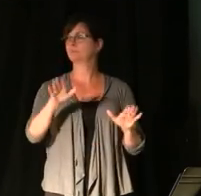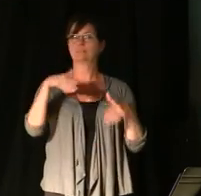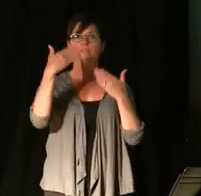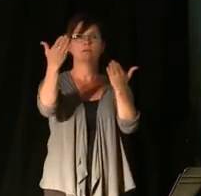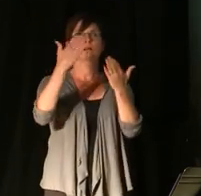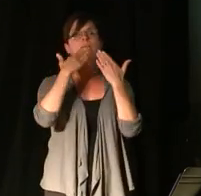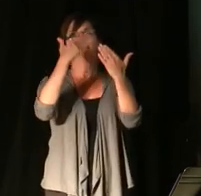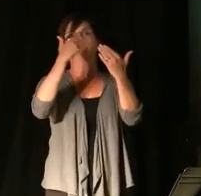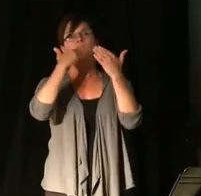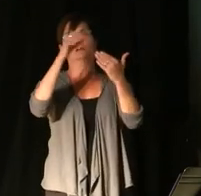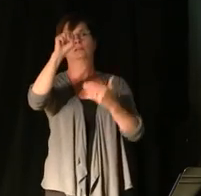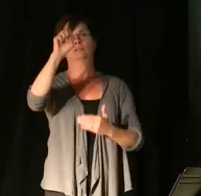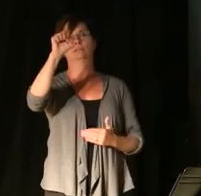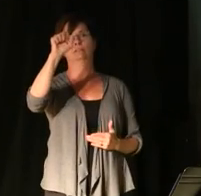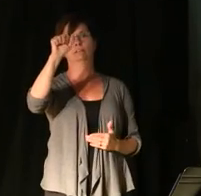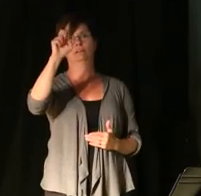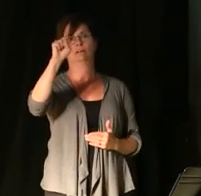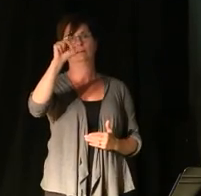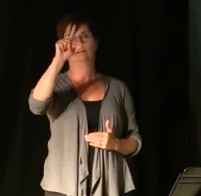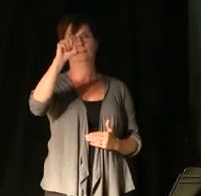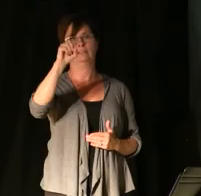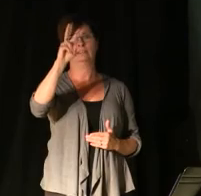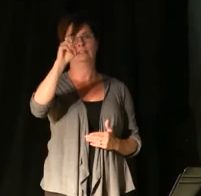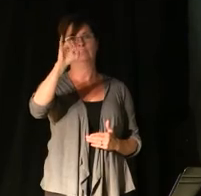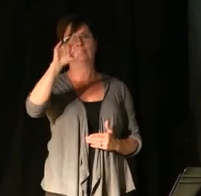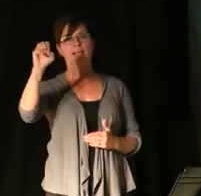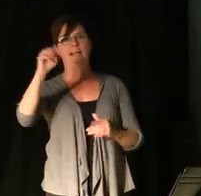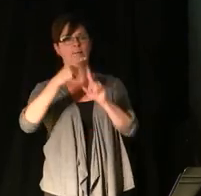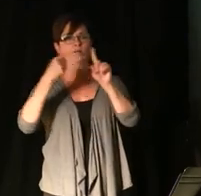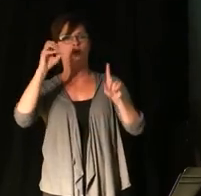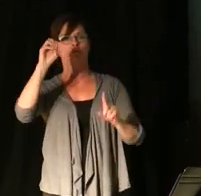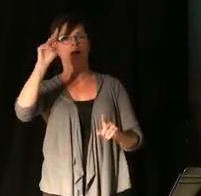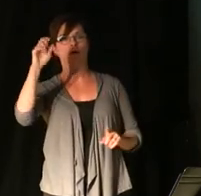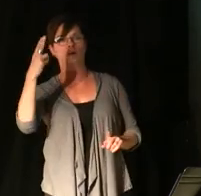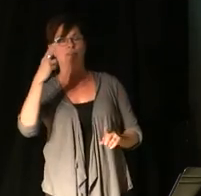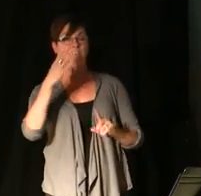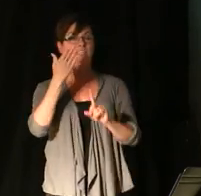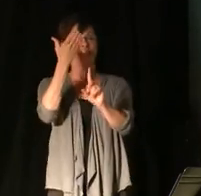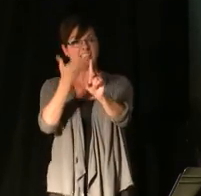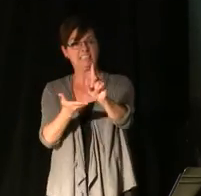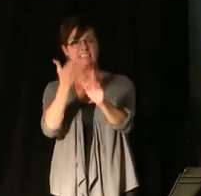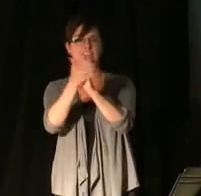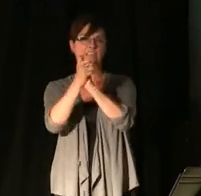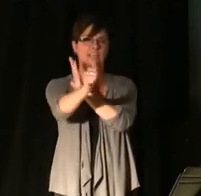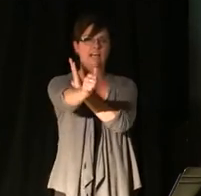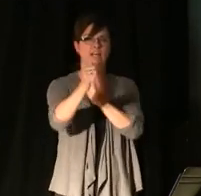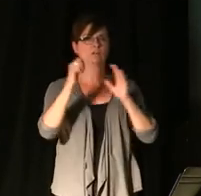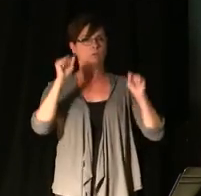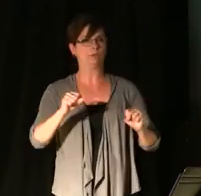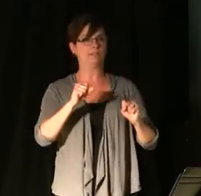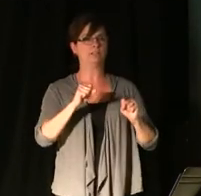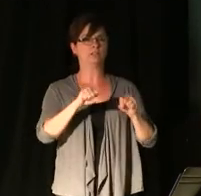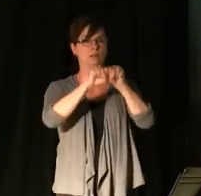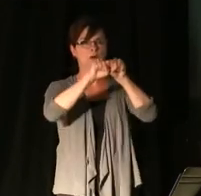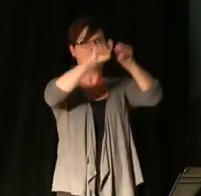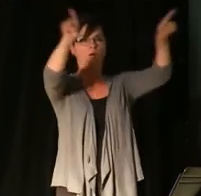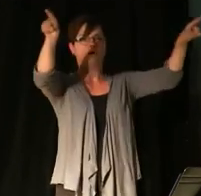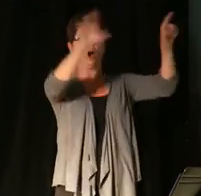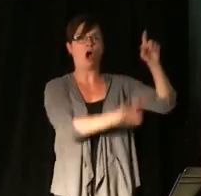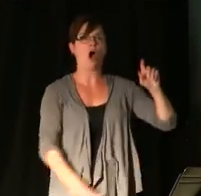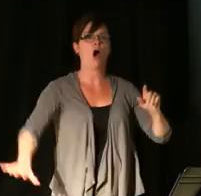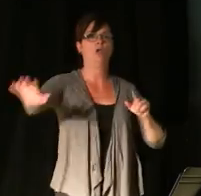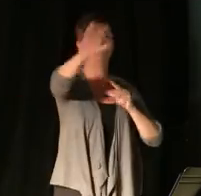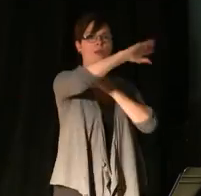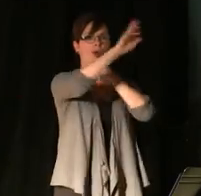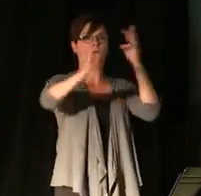Thank you so much to Sean Levier and Outreach. Because of him and his talents, this is able to be broadcasted all around the world. Please